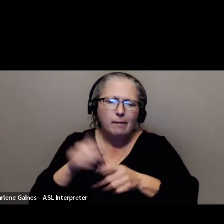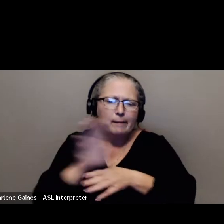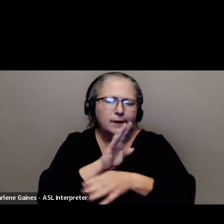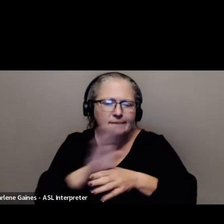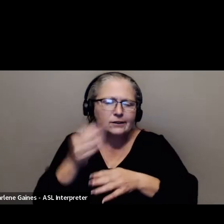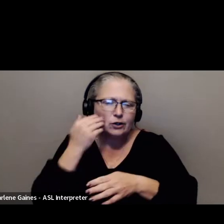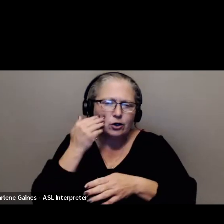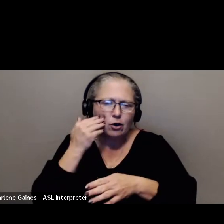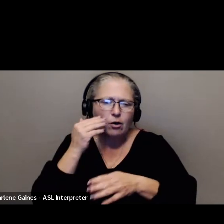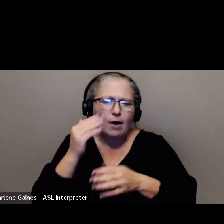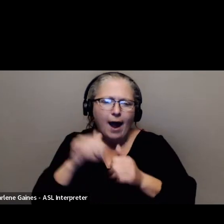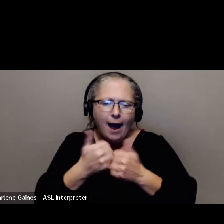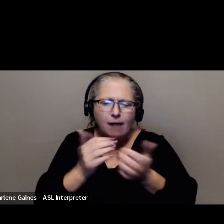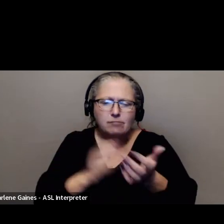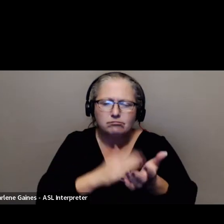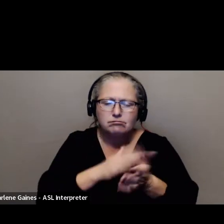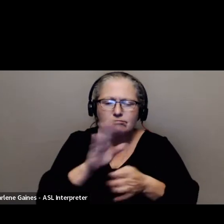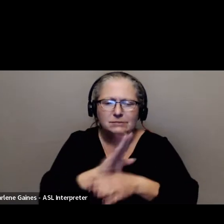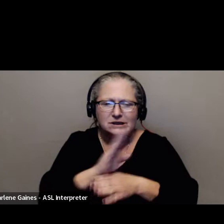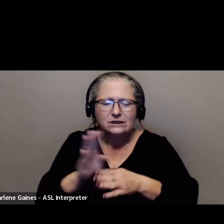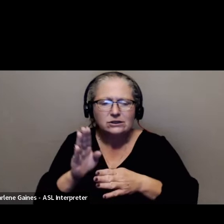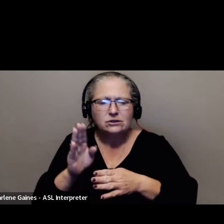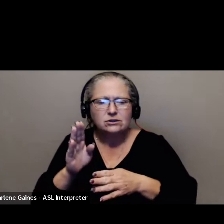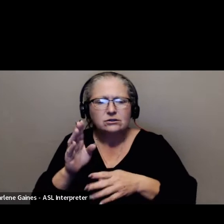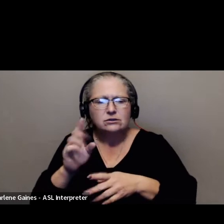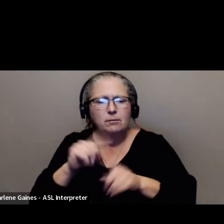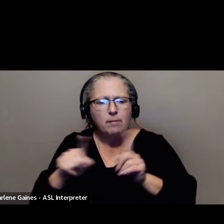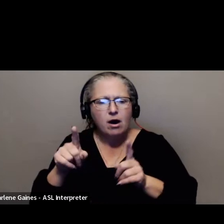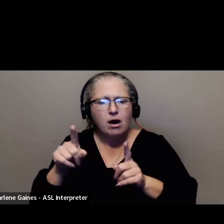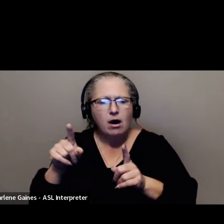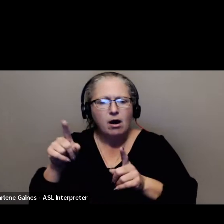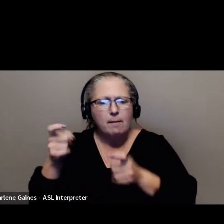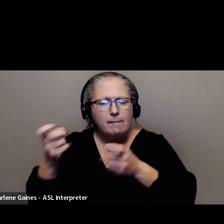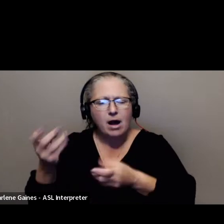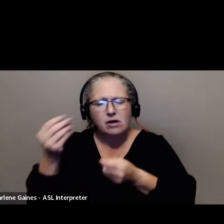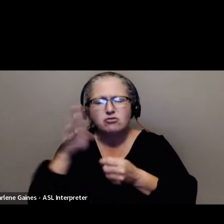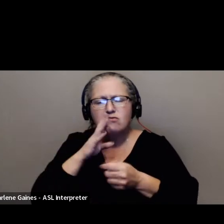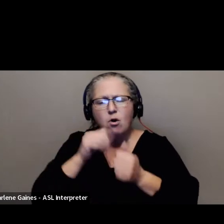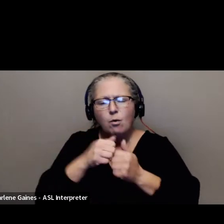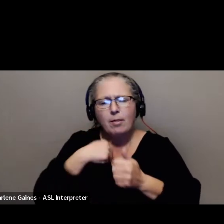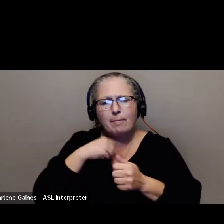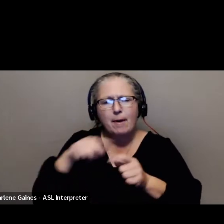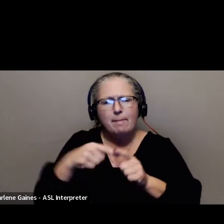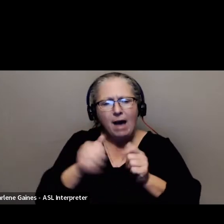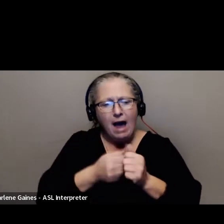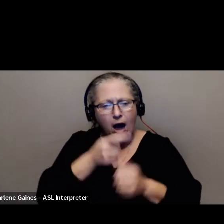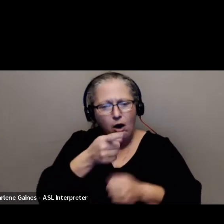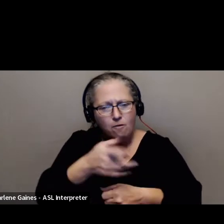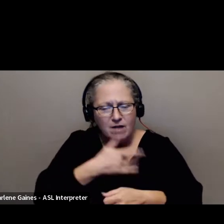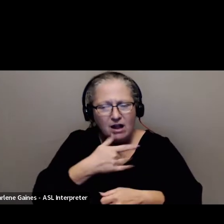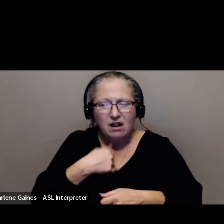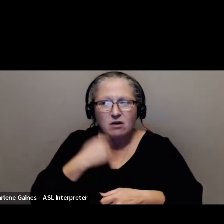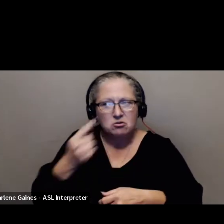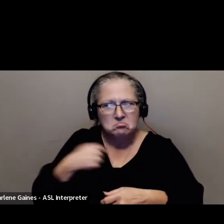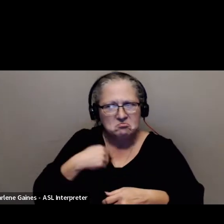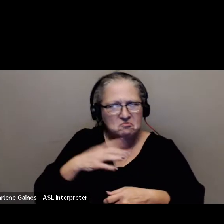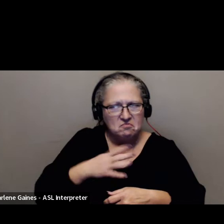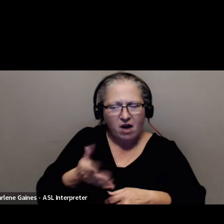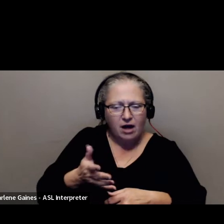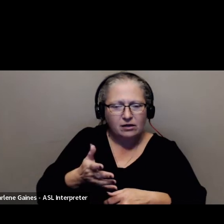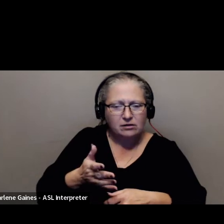how the business should conduct and stuff like that. But then she talked to me about, how are you feeling? And I said, I'm feeling